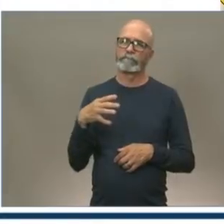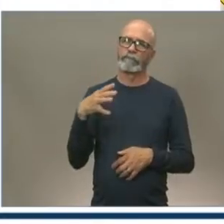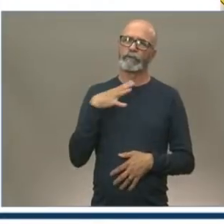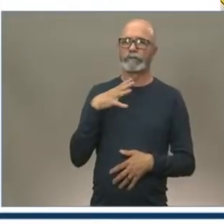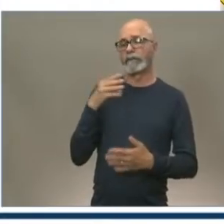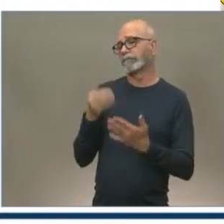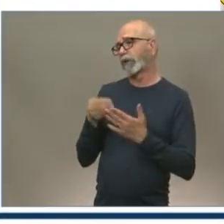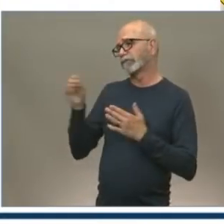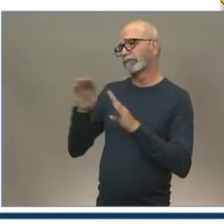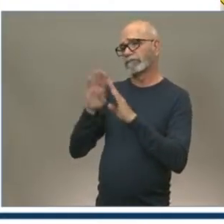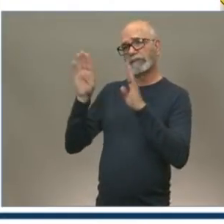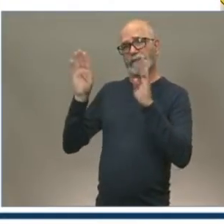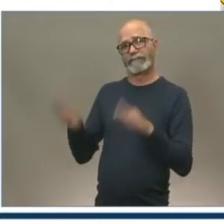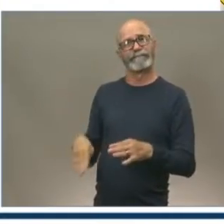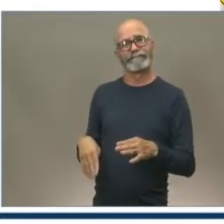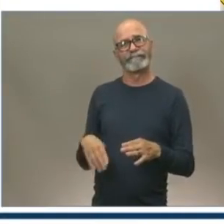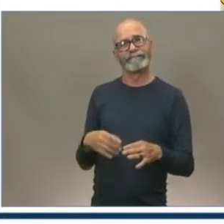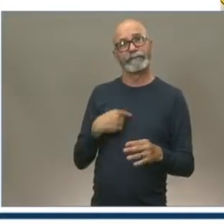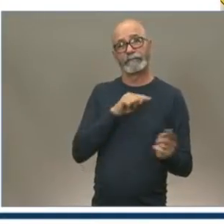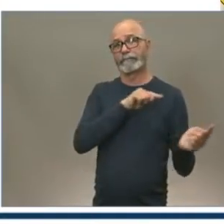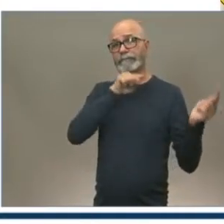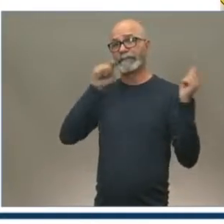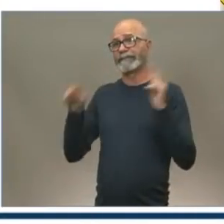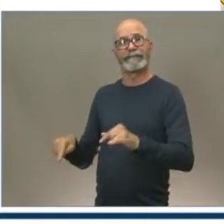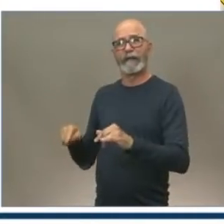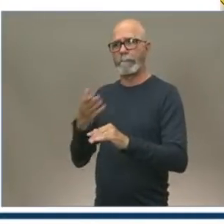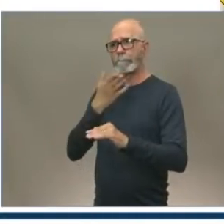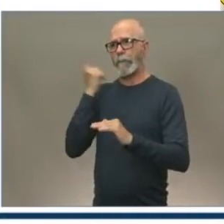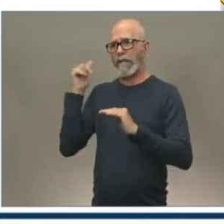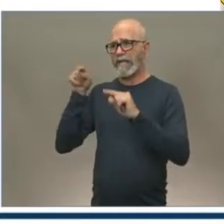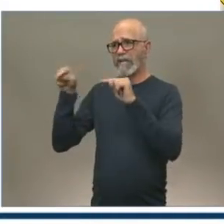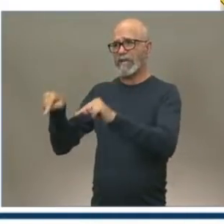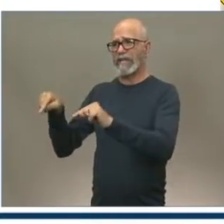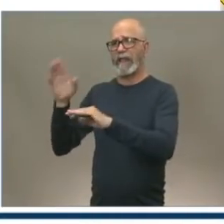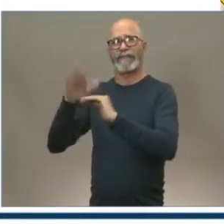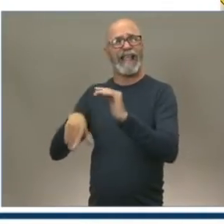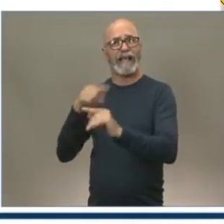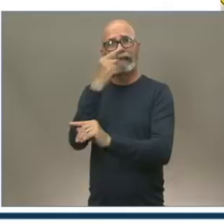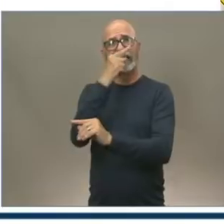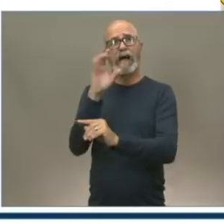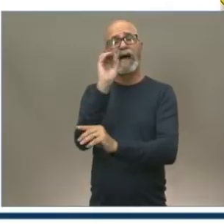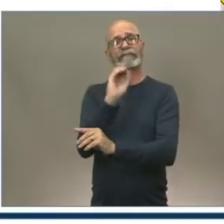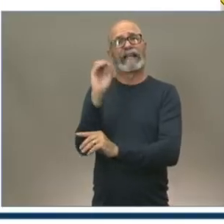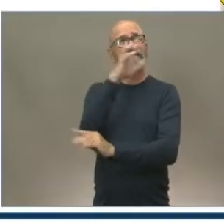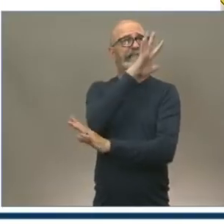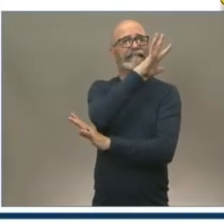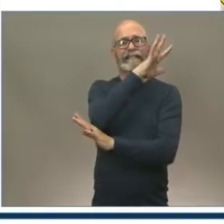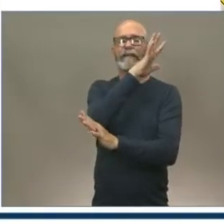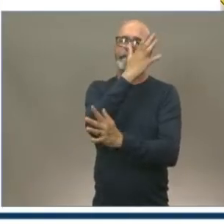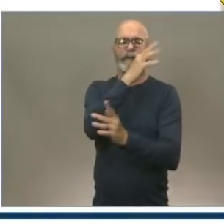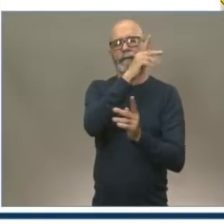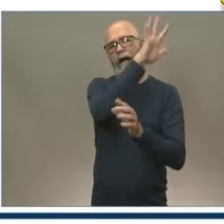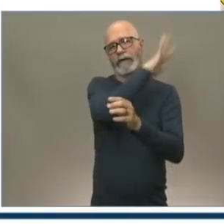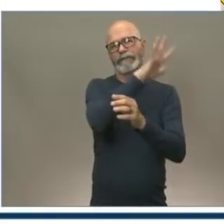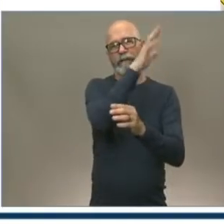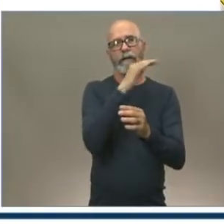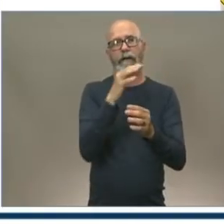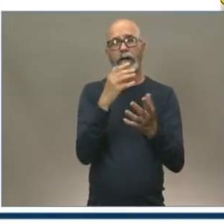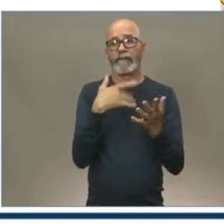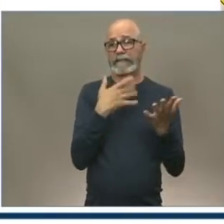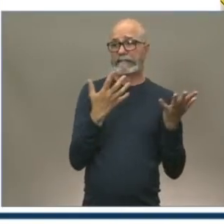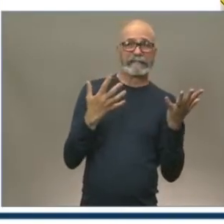avoid COVID elsewhere, I guess. But what about a regular working person who got a job and has no hope